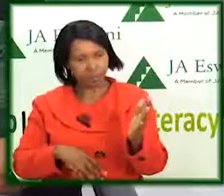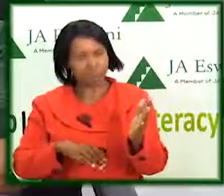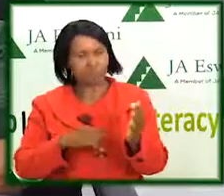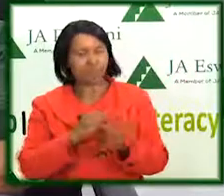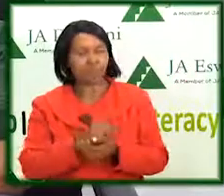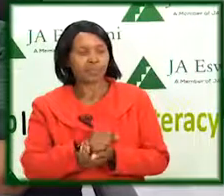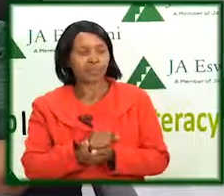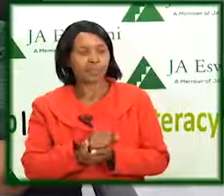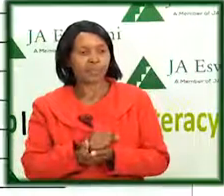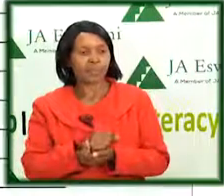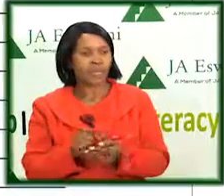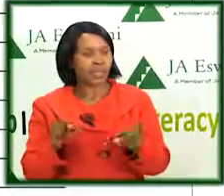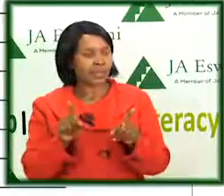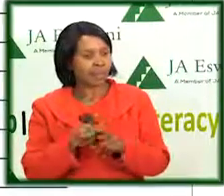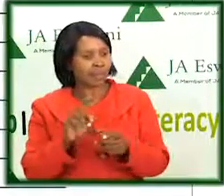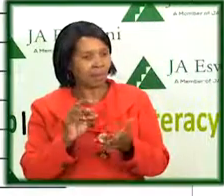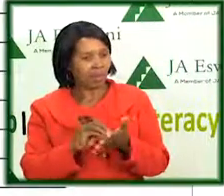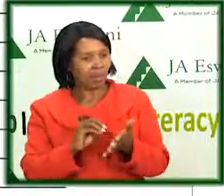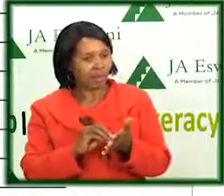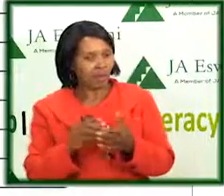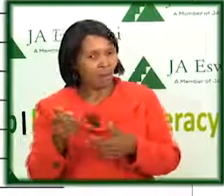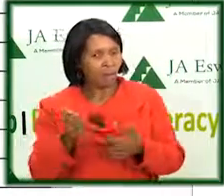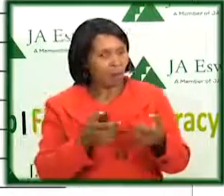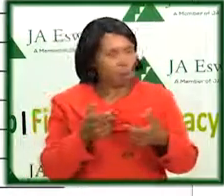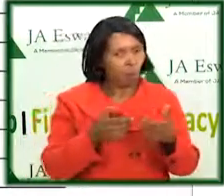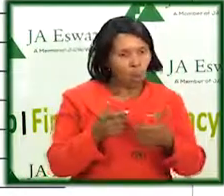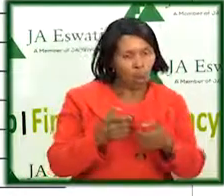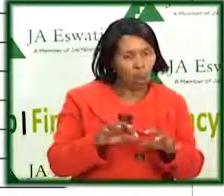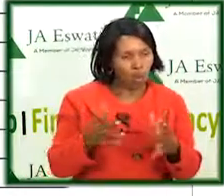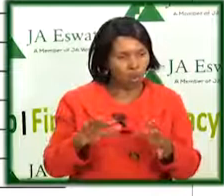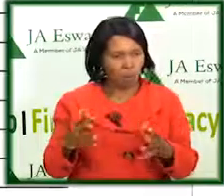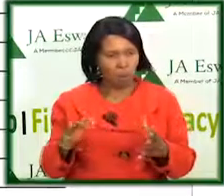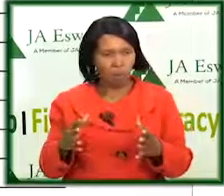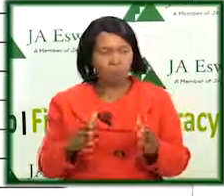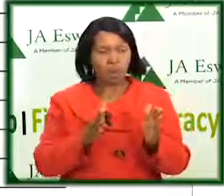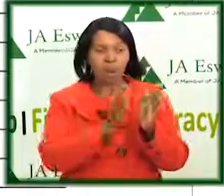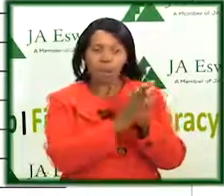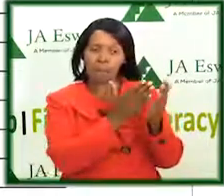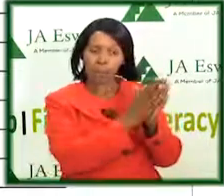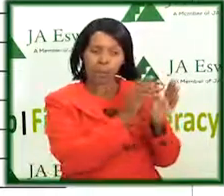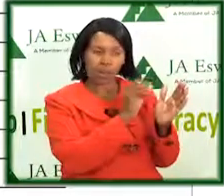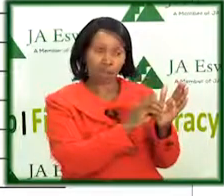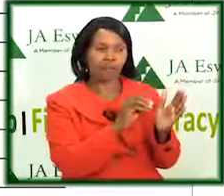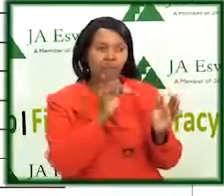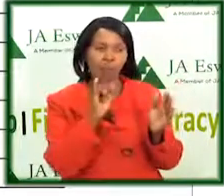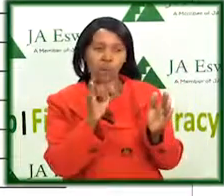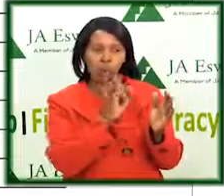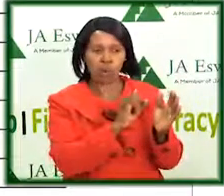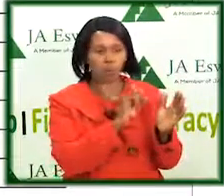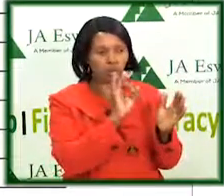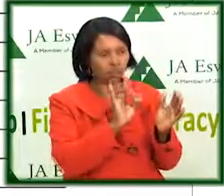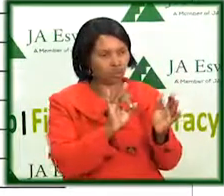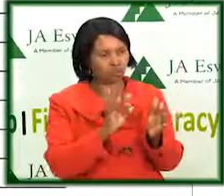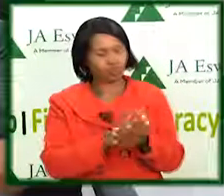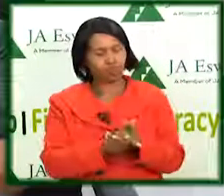income statement, and the format is illustrated on page 112 of the student manual. Then we'll